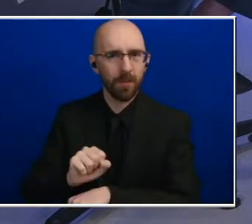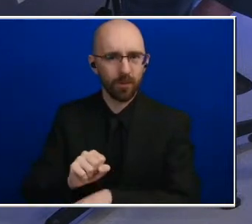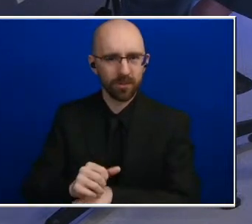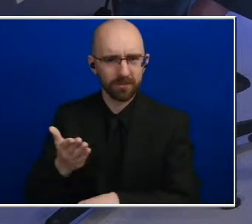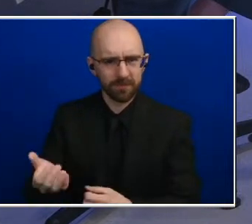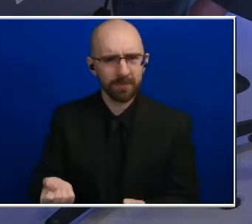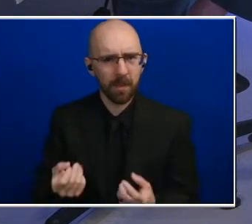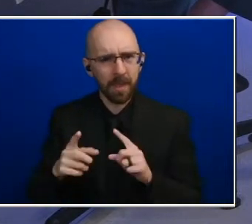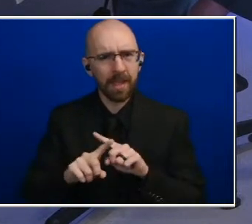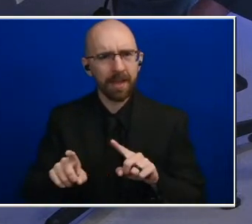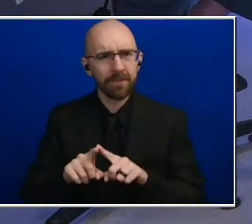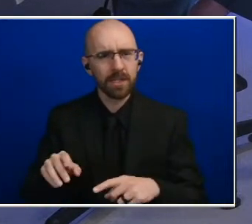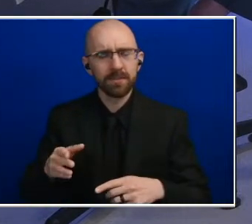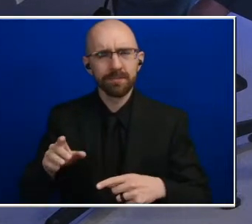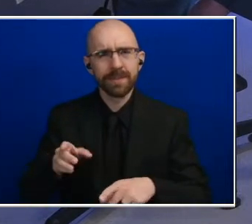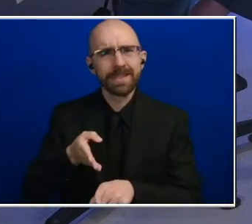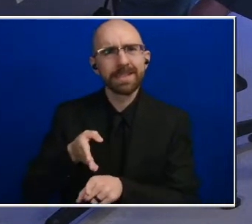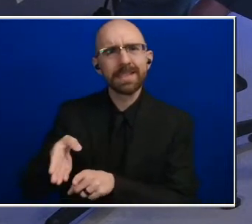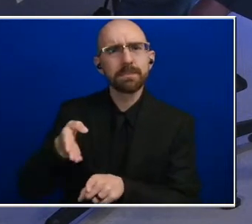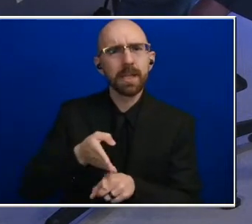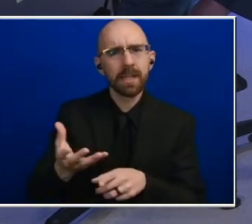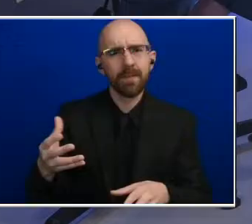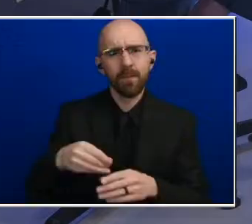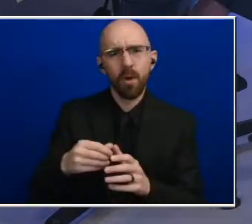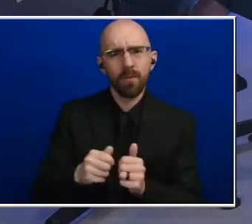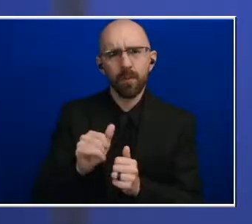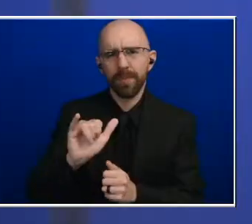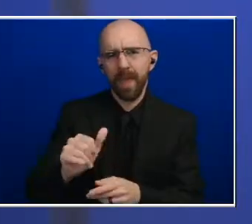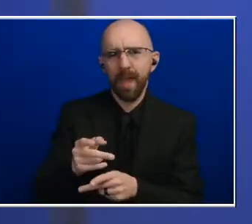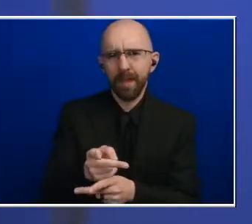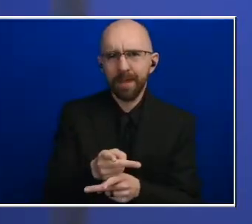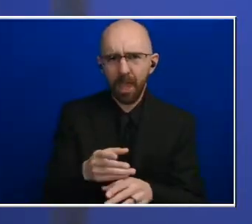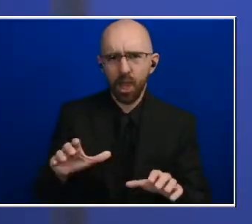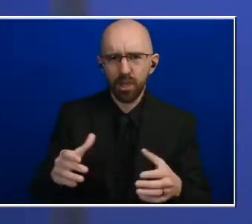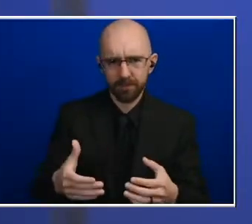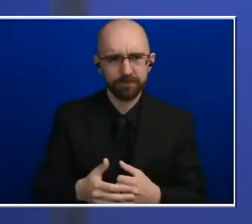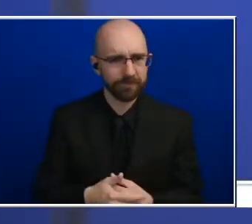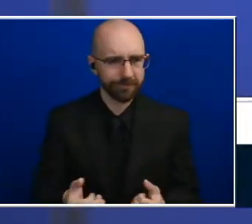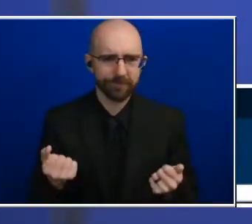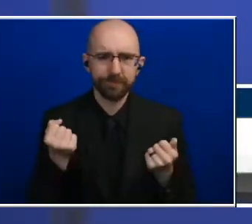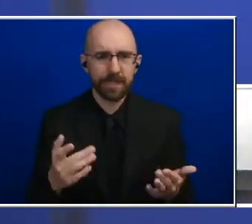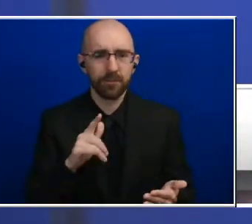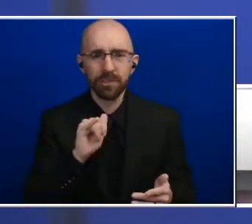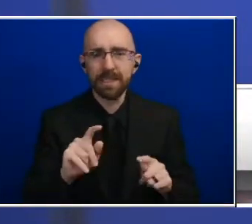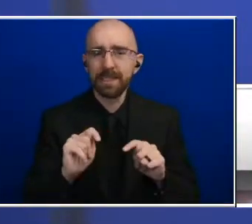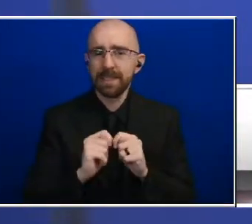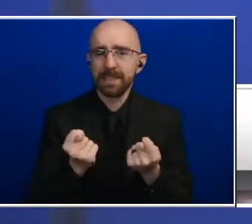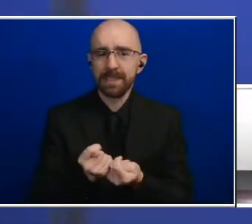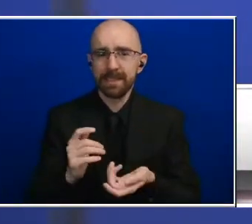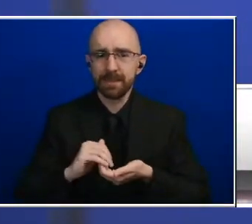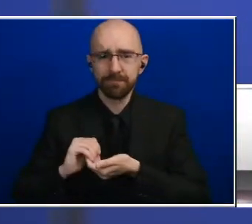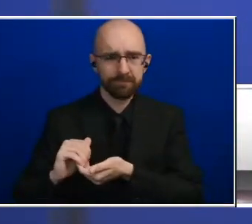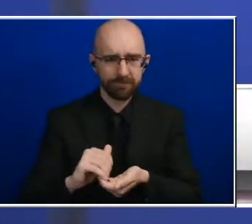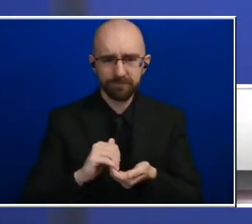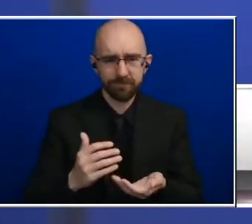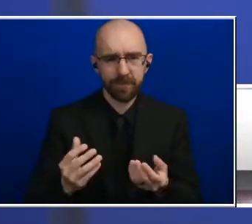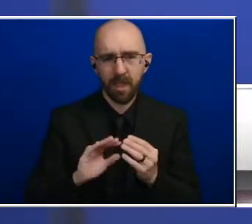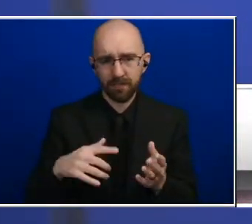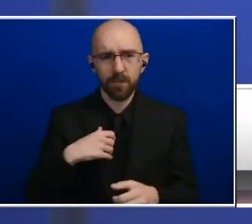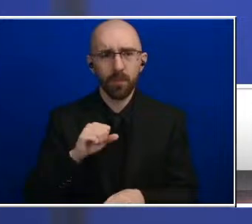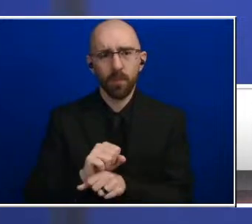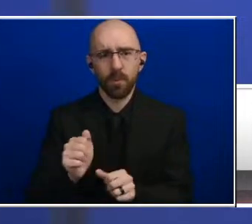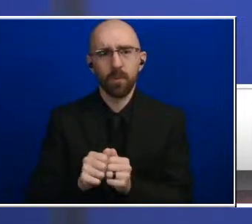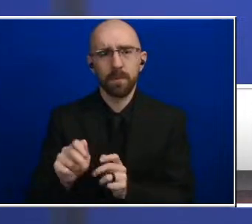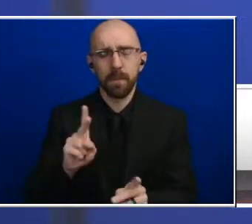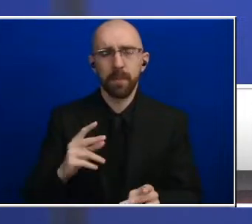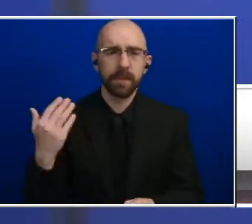are involved in the trauma care up there? So many. It really is a team effort. We obviously work with people like spine, with